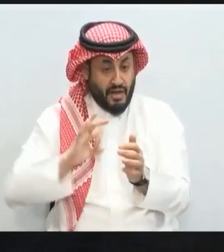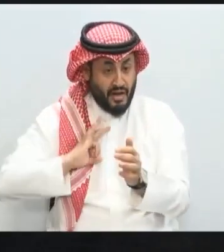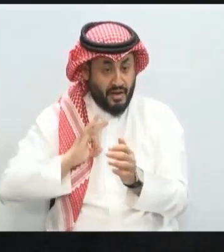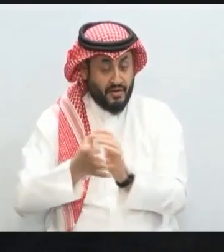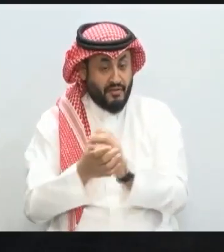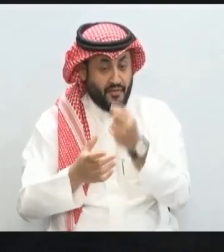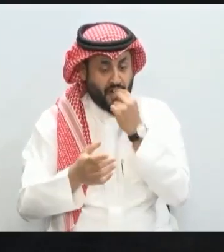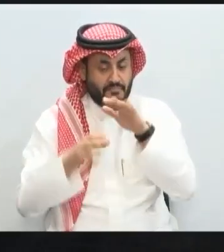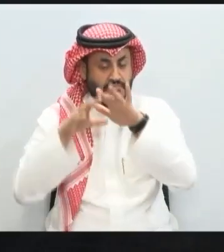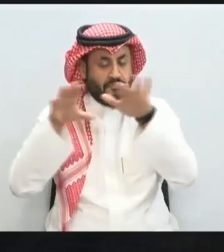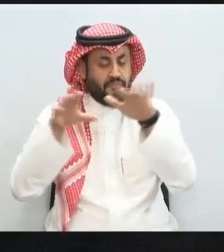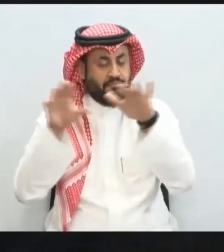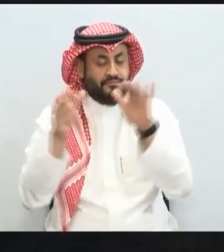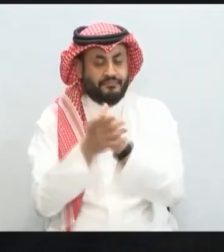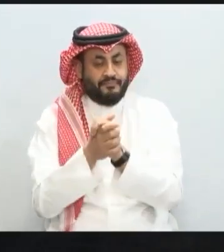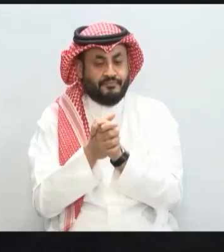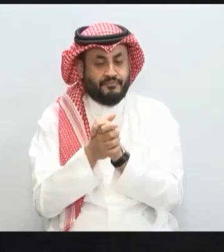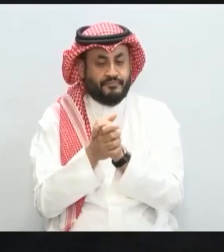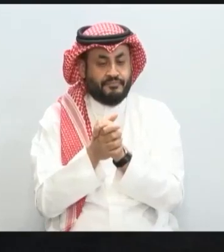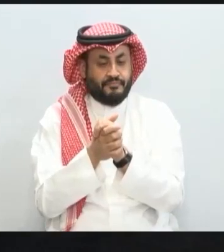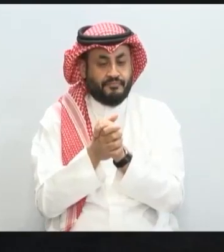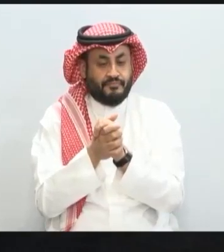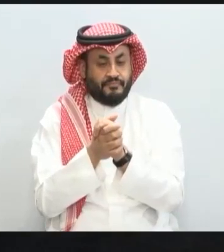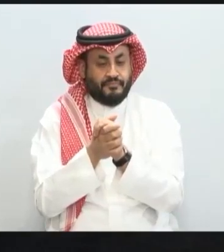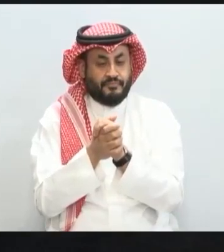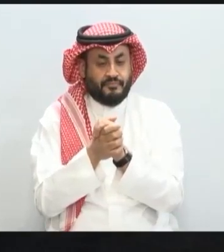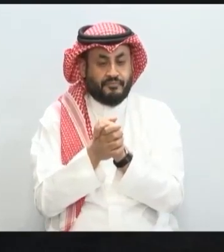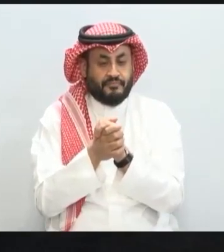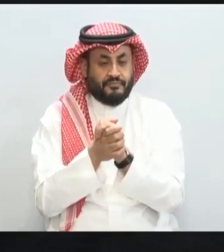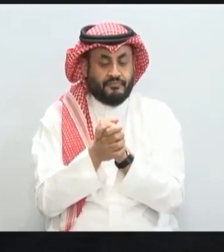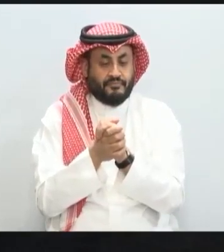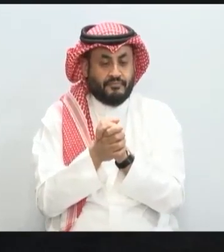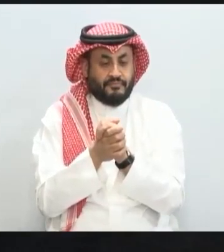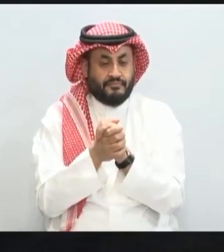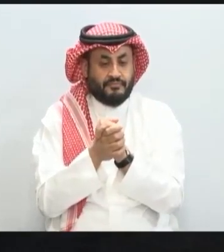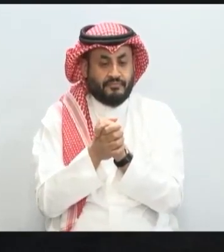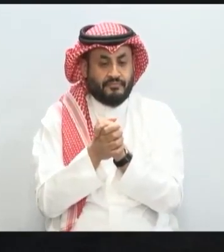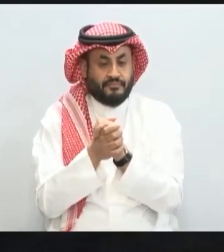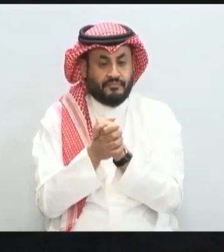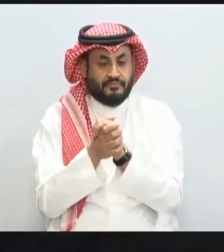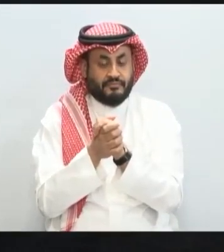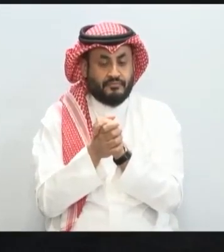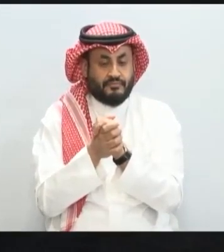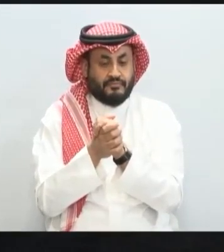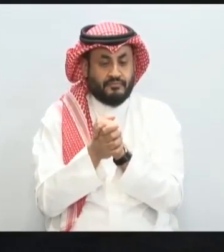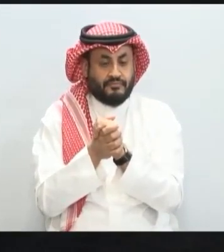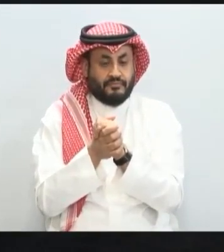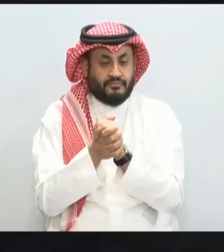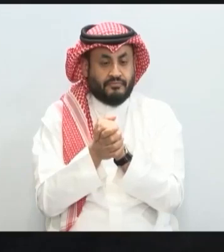food? Gourmet food, the fancy food. So, this is, of course, is a matter